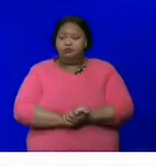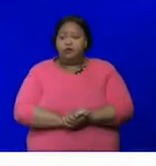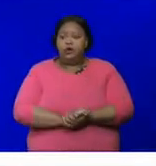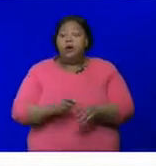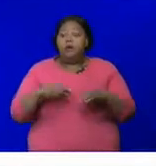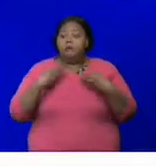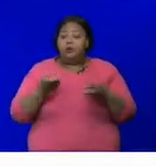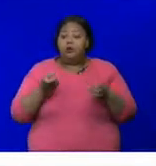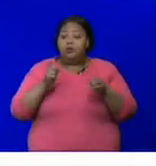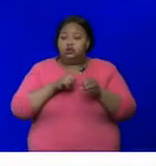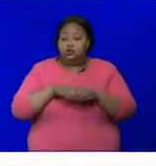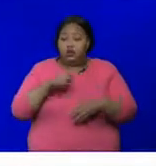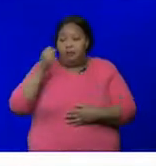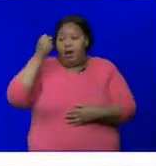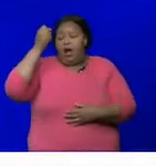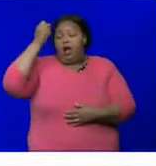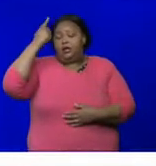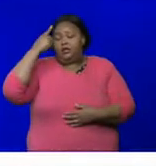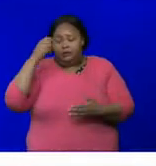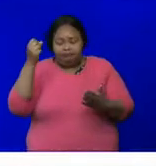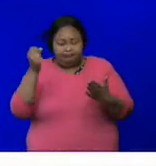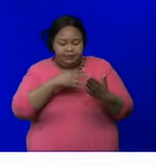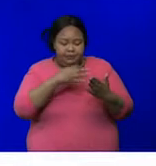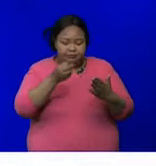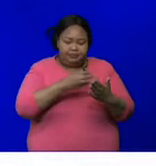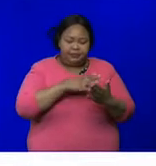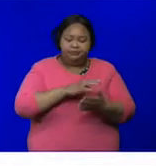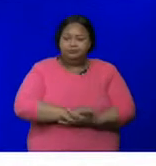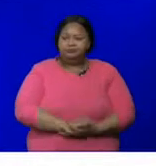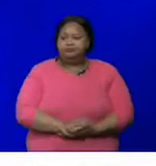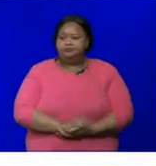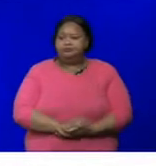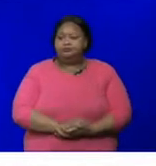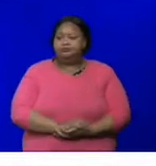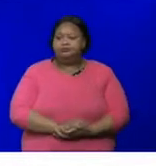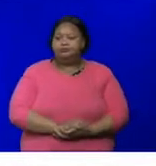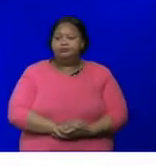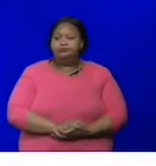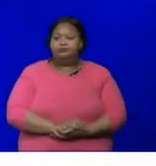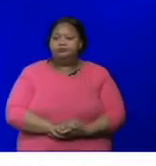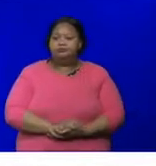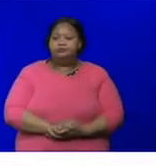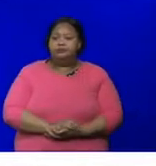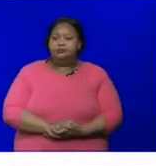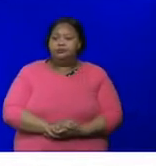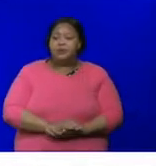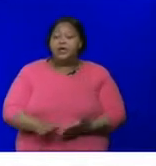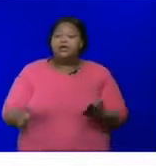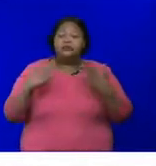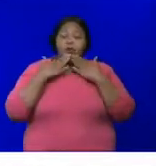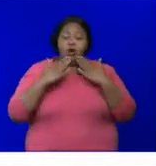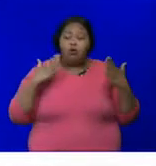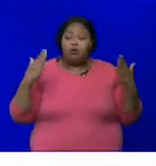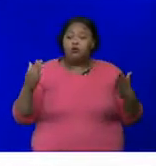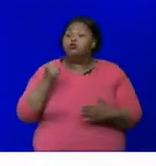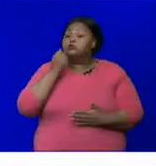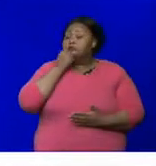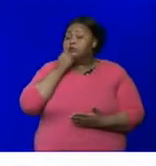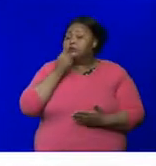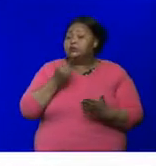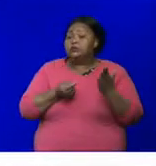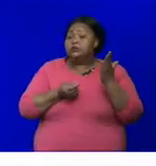ehlukahlukene. Siyabonga kakhulu sithela imoni. My concern ngene khona interview